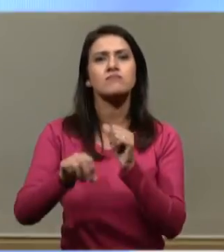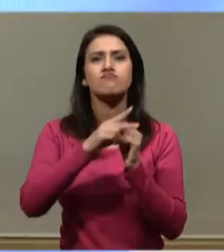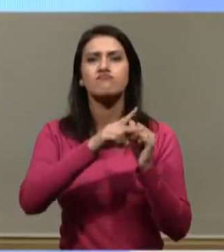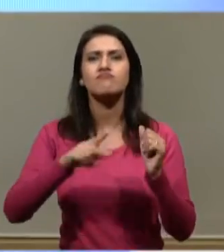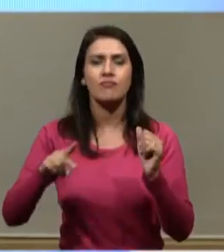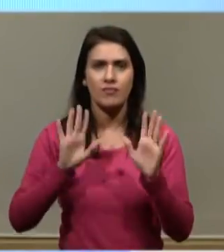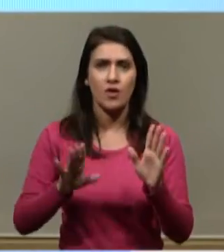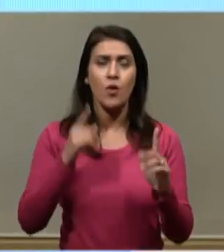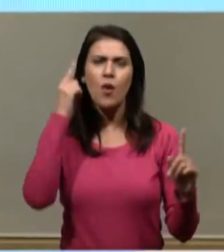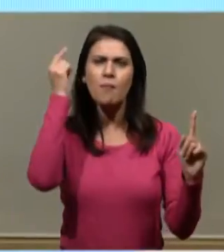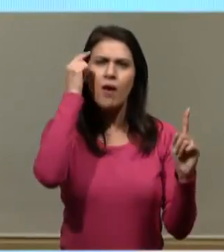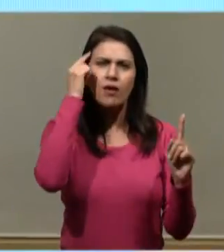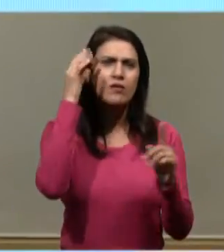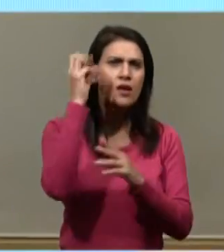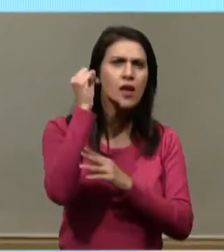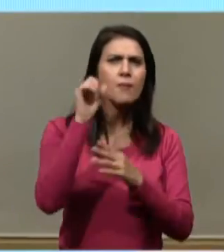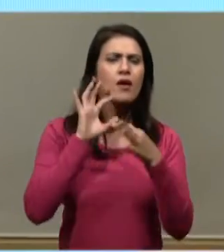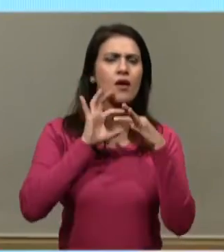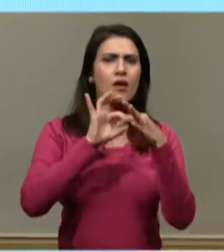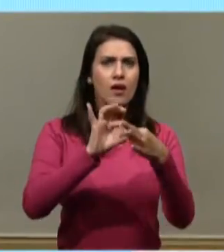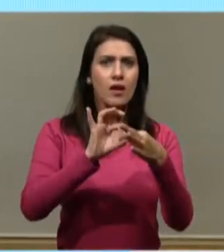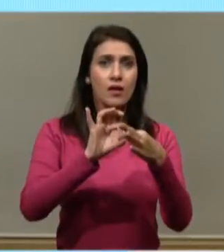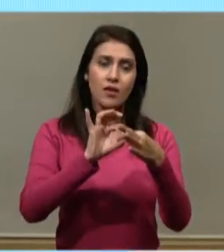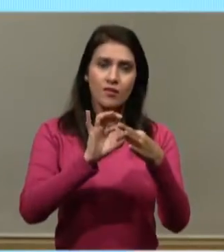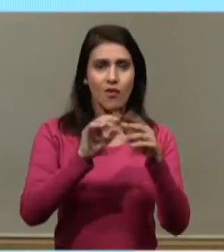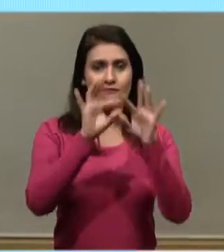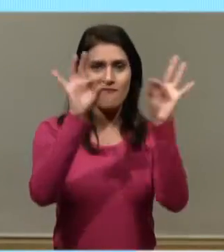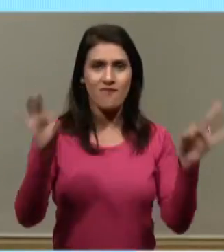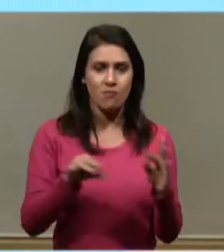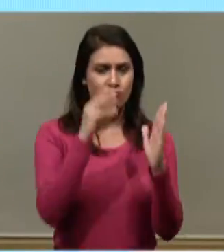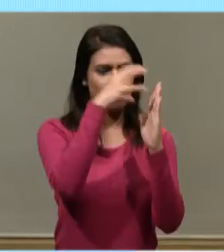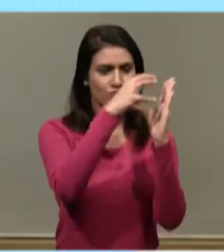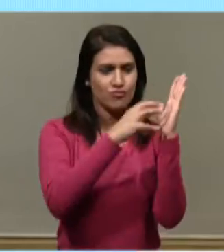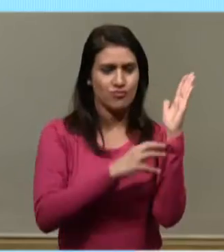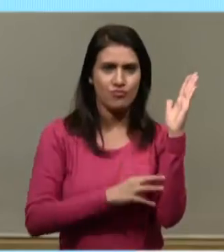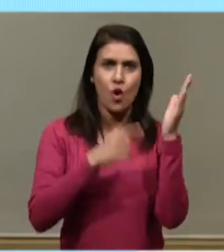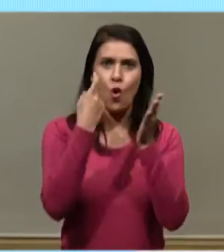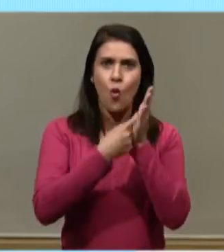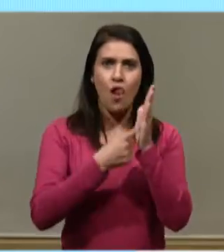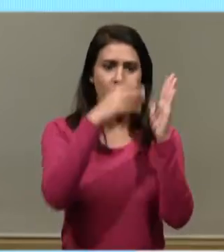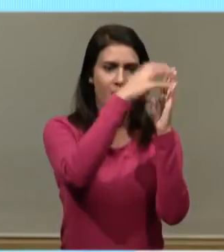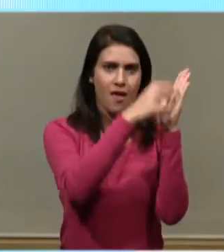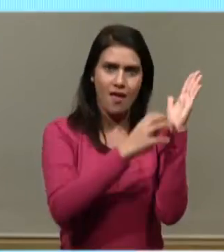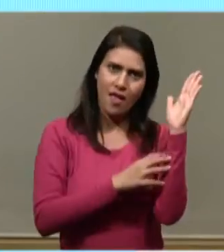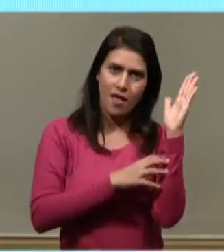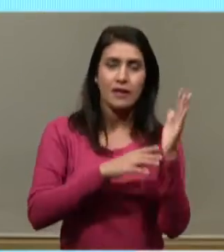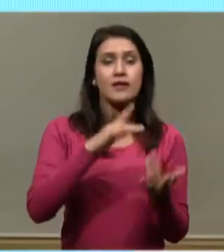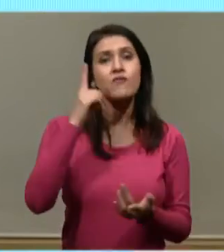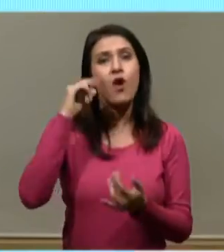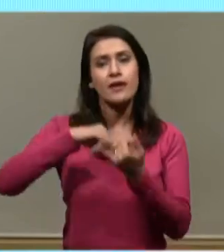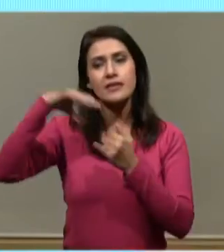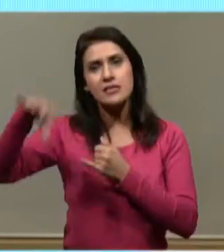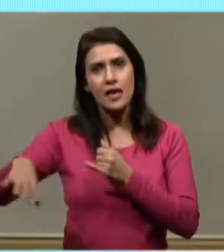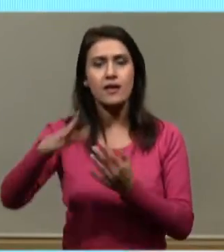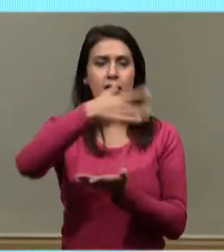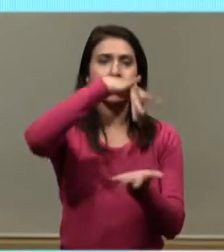in mind is that the implementation or the framework itself is spread across the central, the state, as well as the